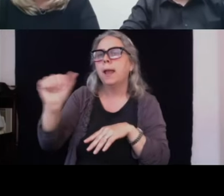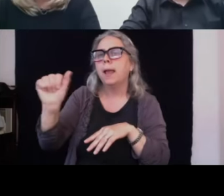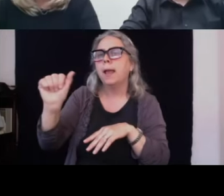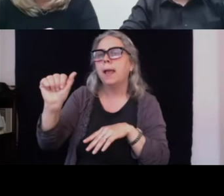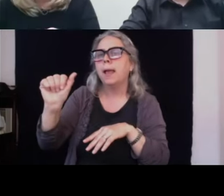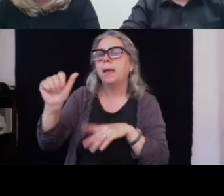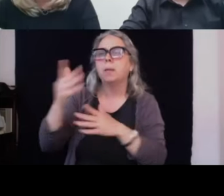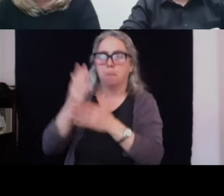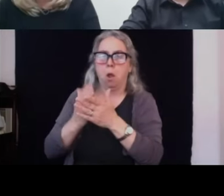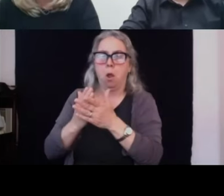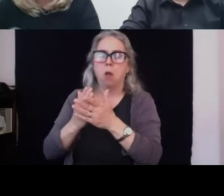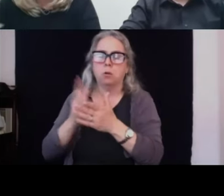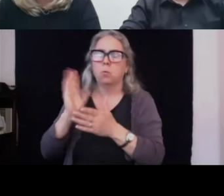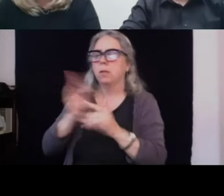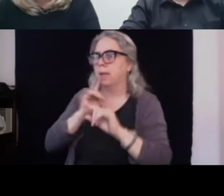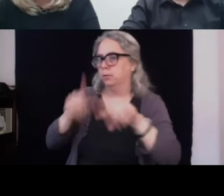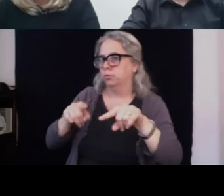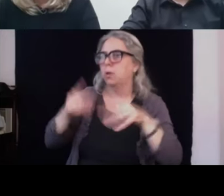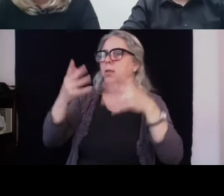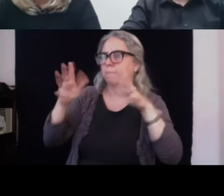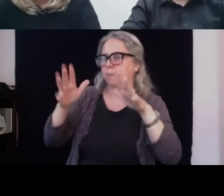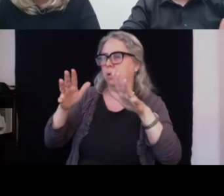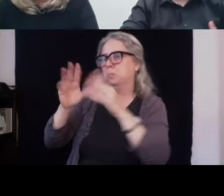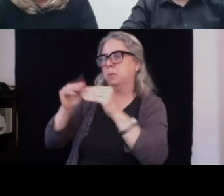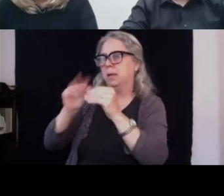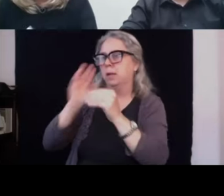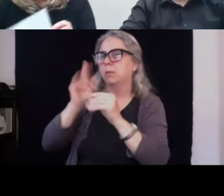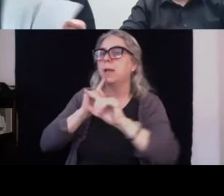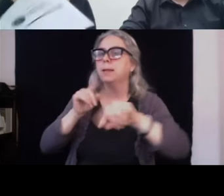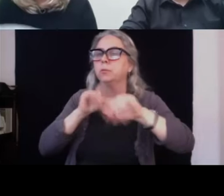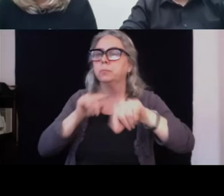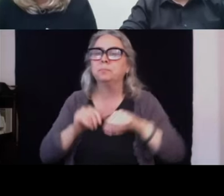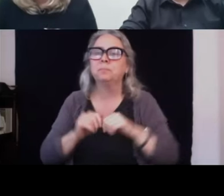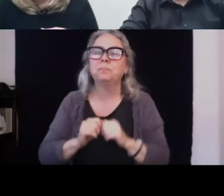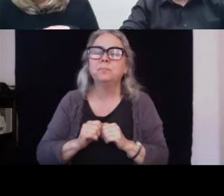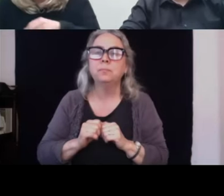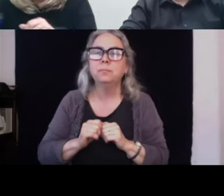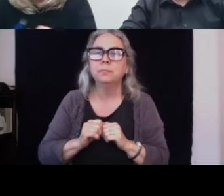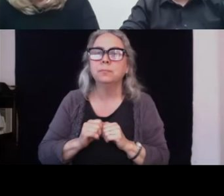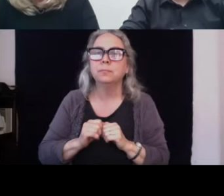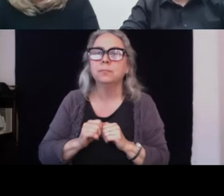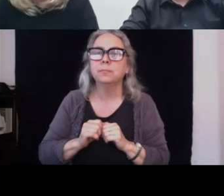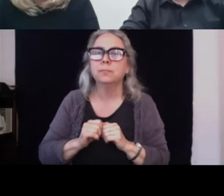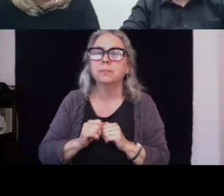and we will answer them at the end of the webinar, the presentation.